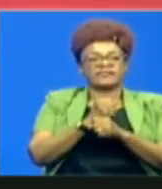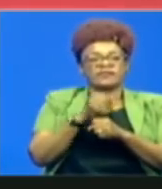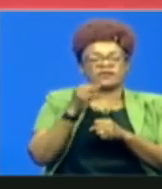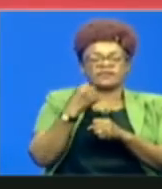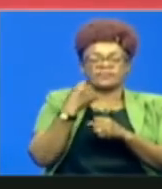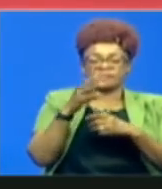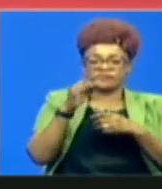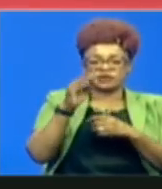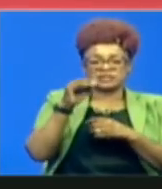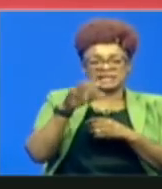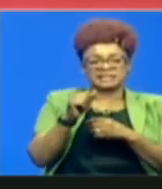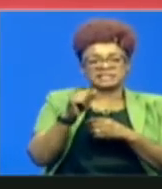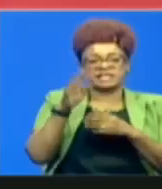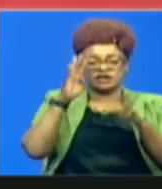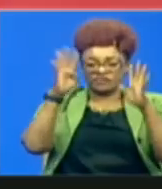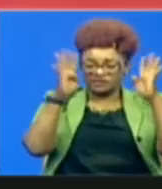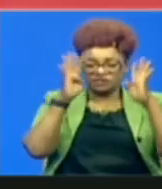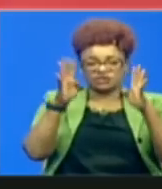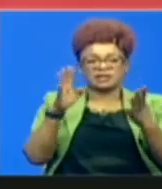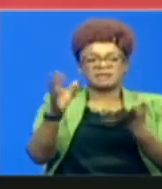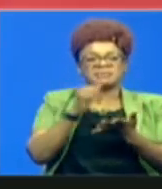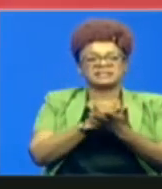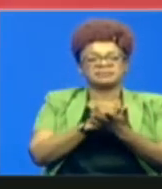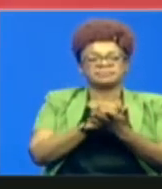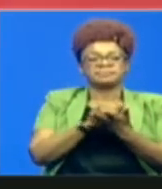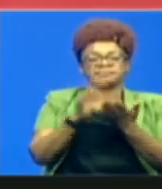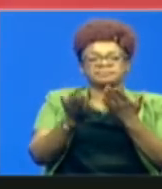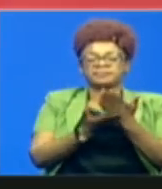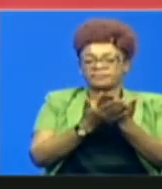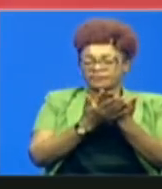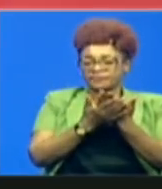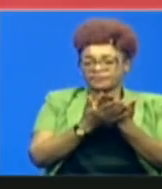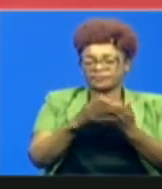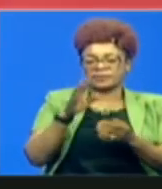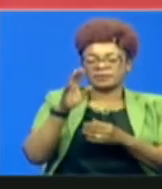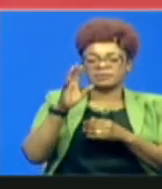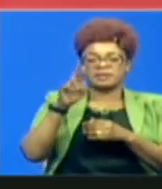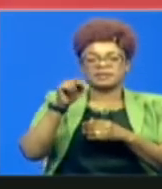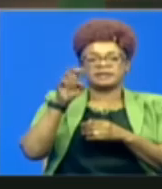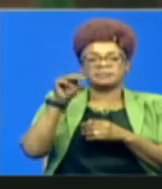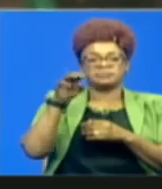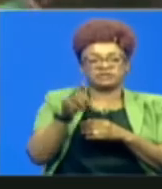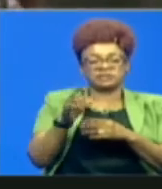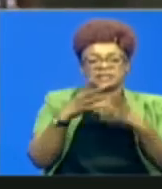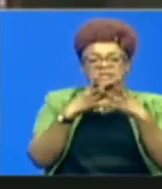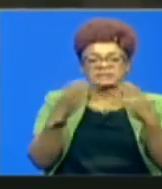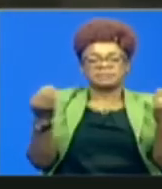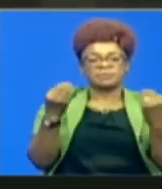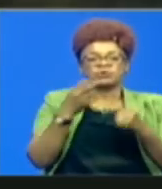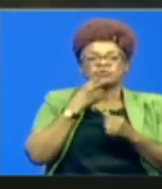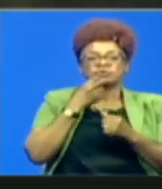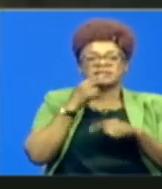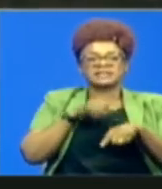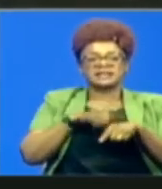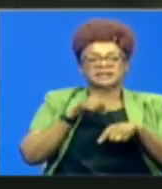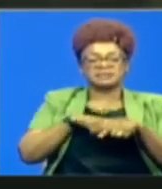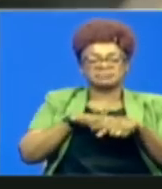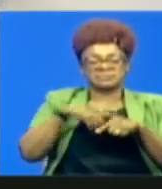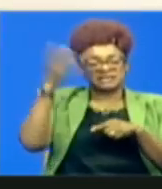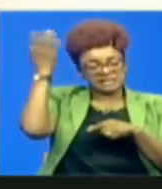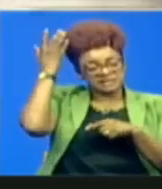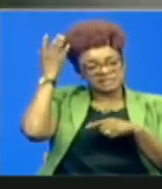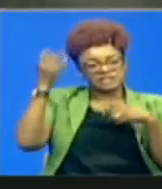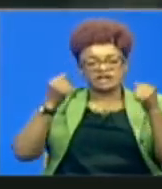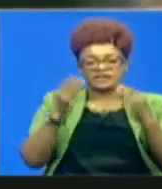Limited, but seconded to Nation Media Group, went missing in the wee hours of Tuesday after a taxi driver identified